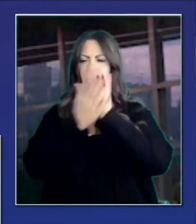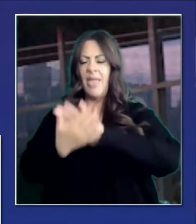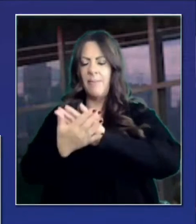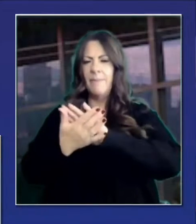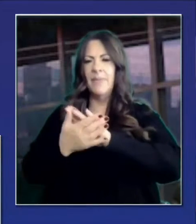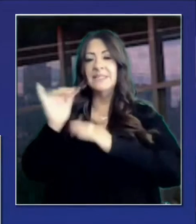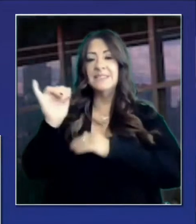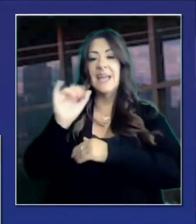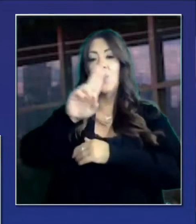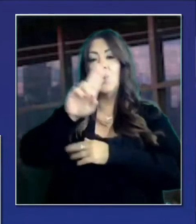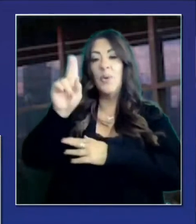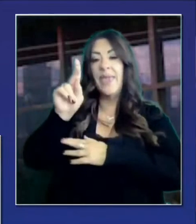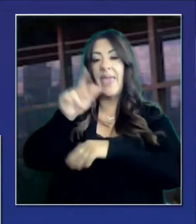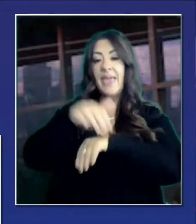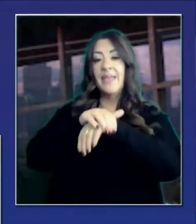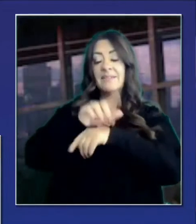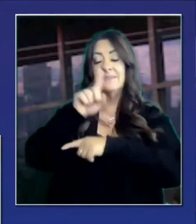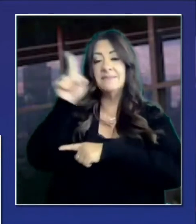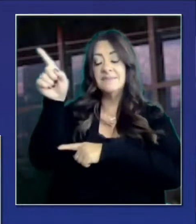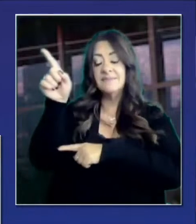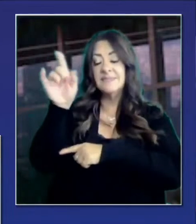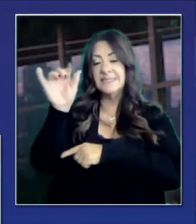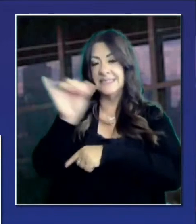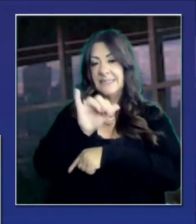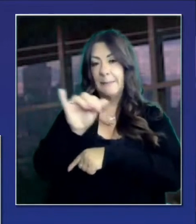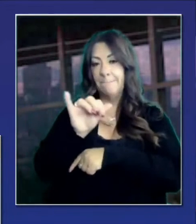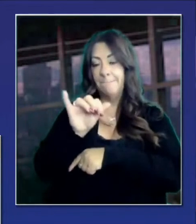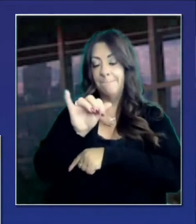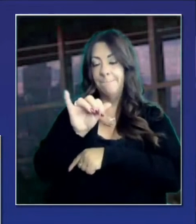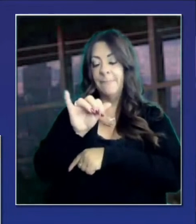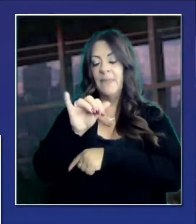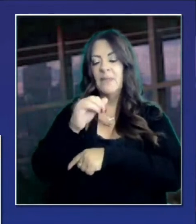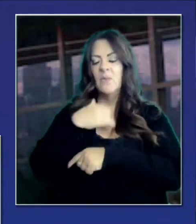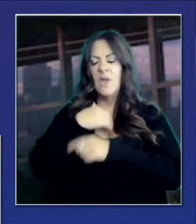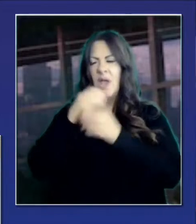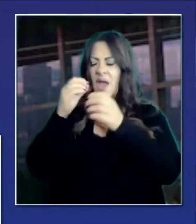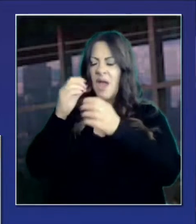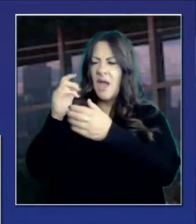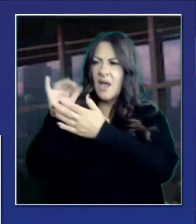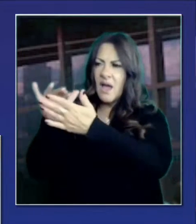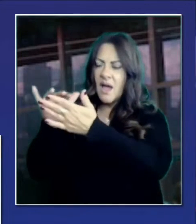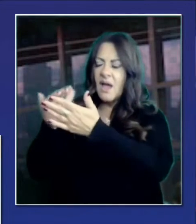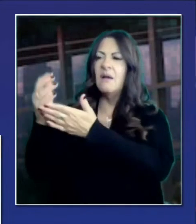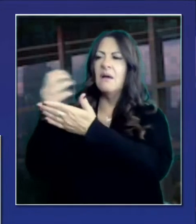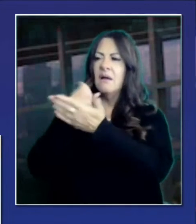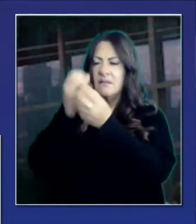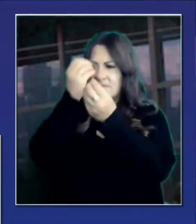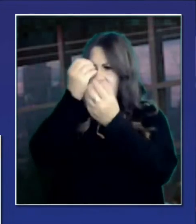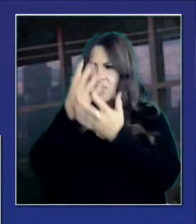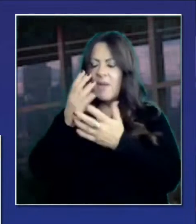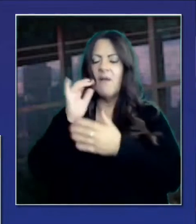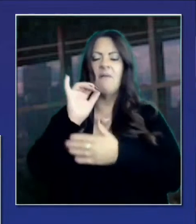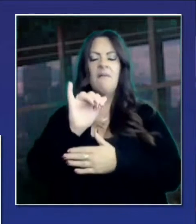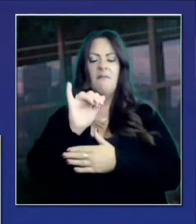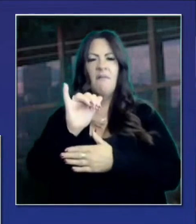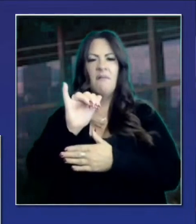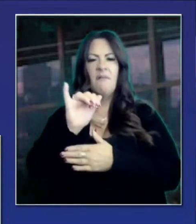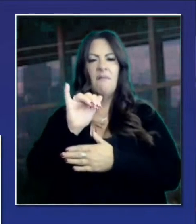here on the slide a little bit of update on the numbers from San Diego, San Bernardino, the one case, just 90 in all,